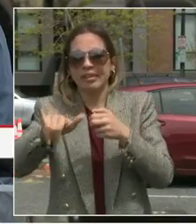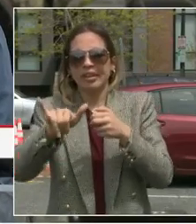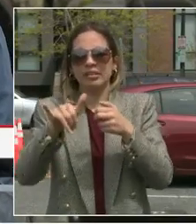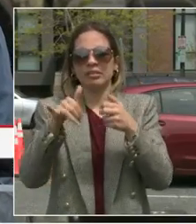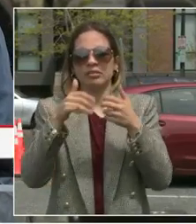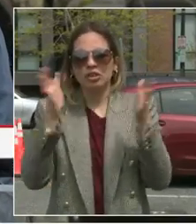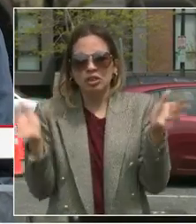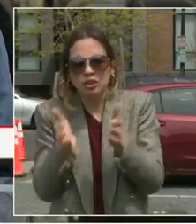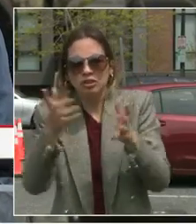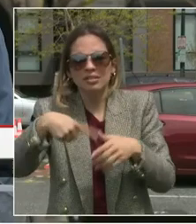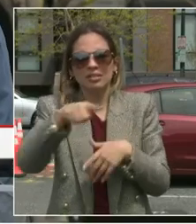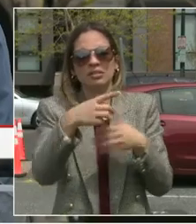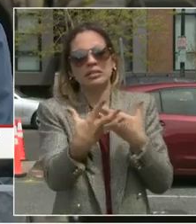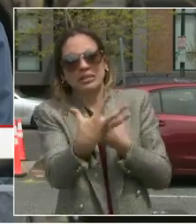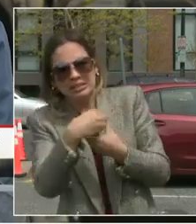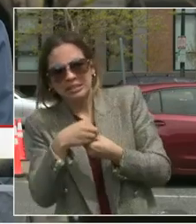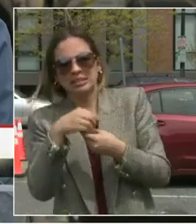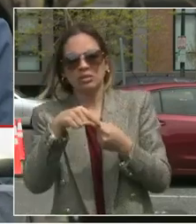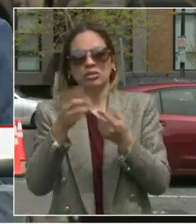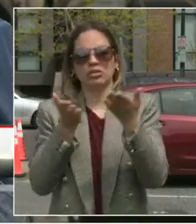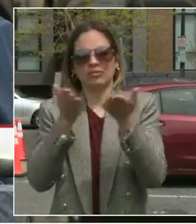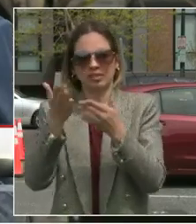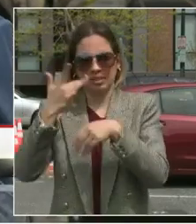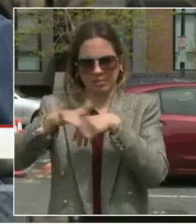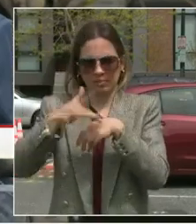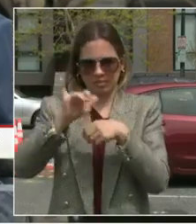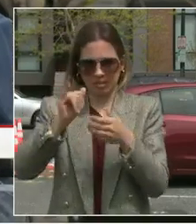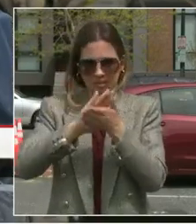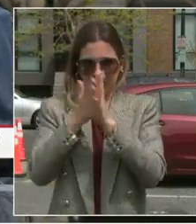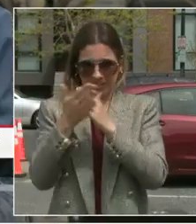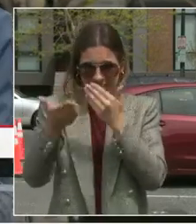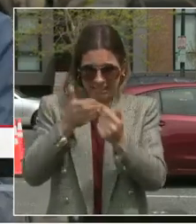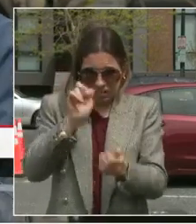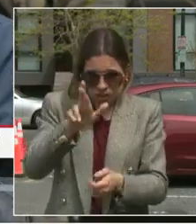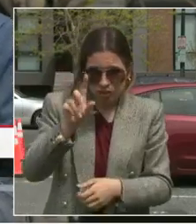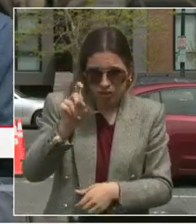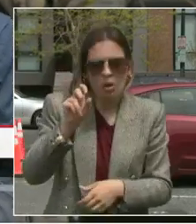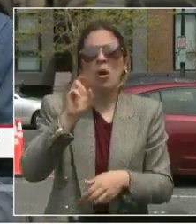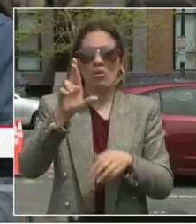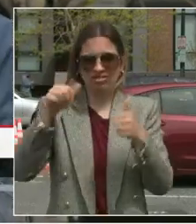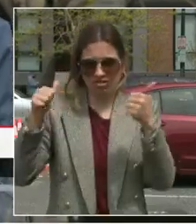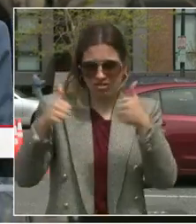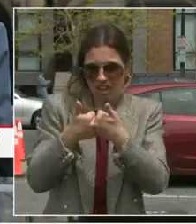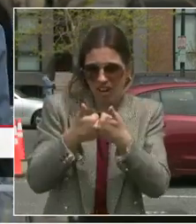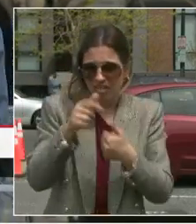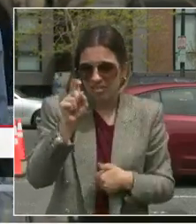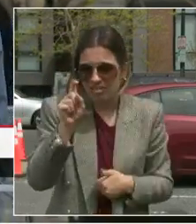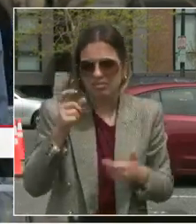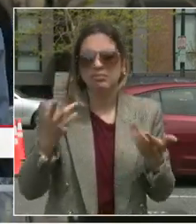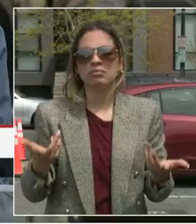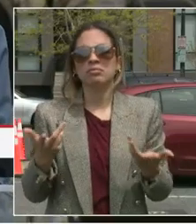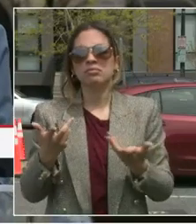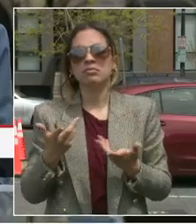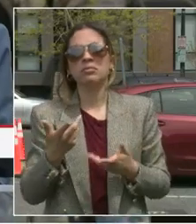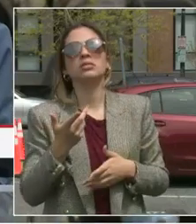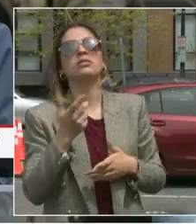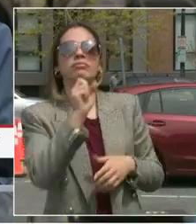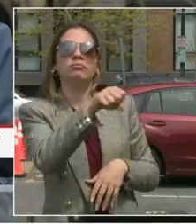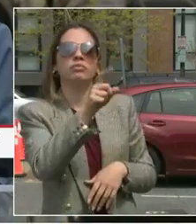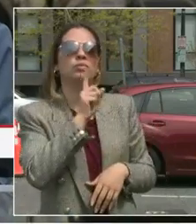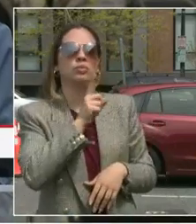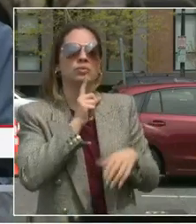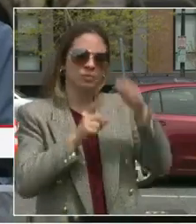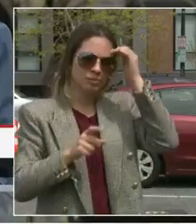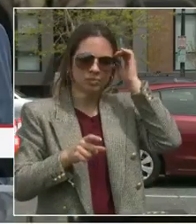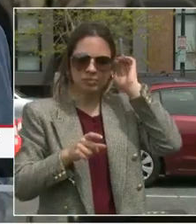people to get them into services? Has that gotten any more challenging? And then an off topic question as well. Sure. Yeah. So let me just talk to